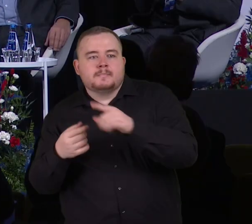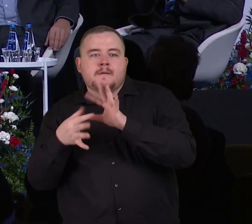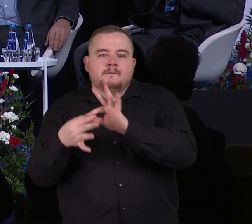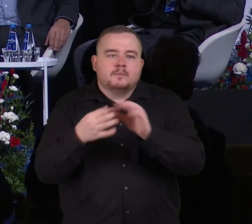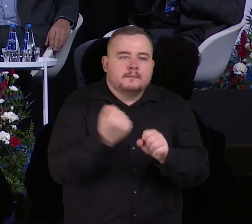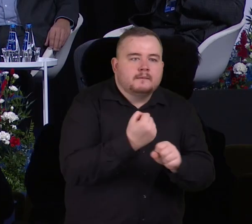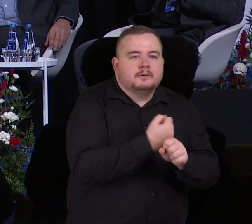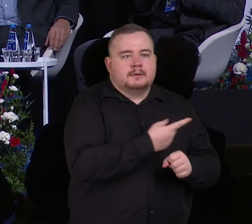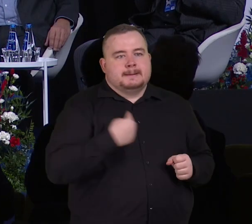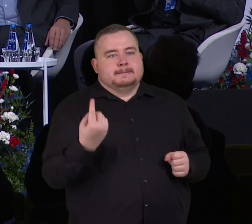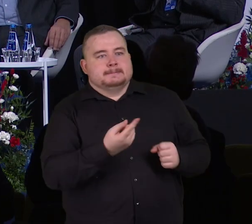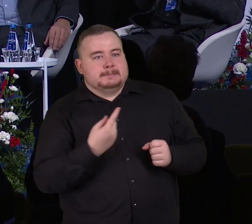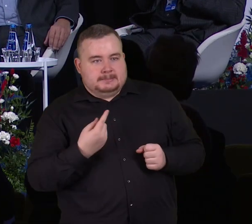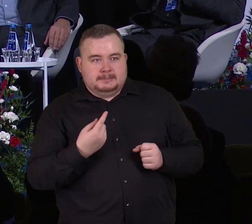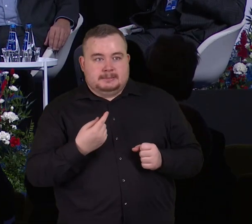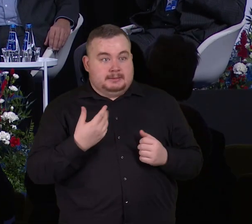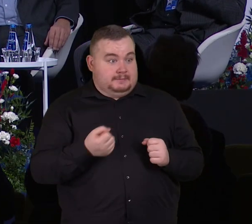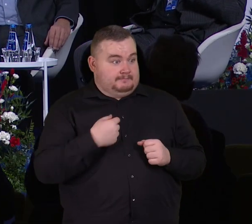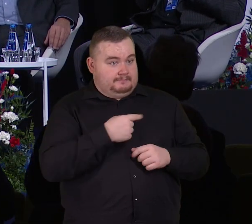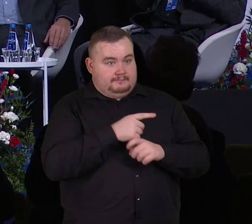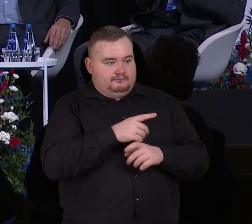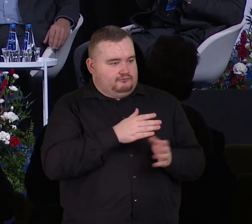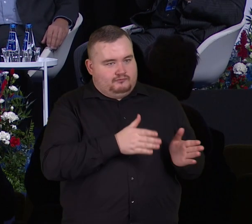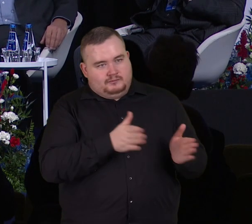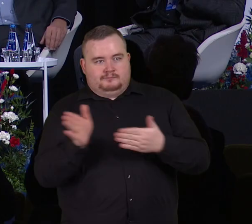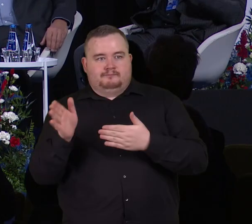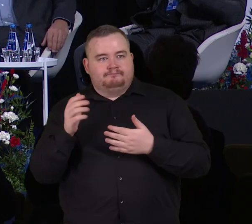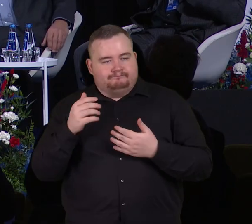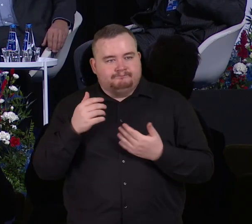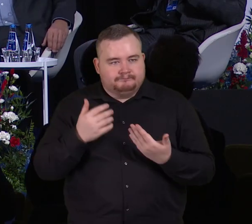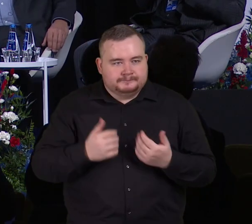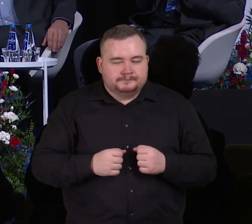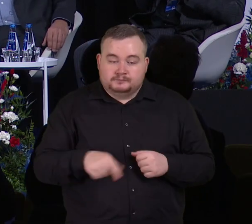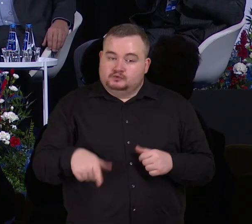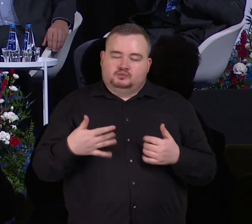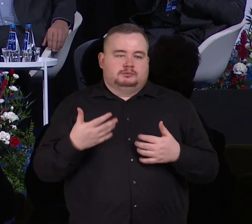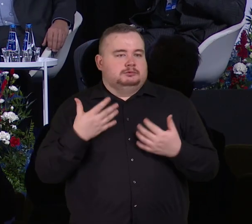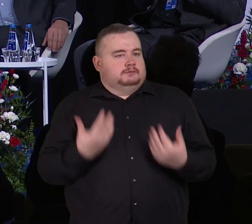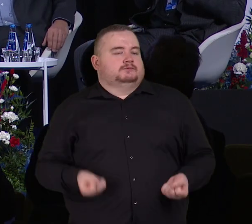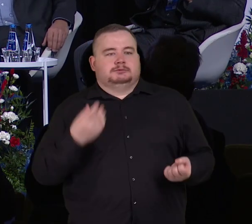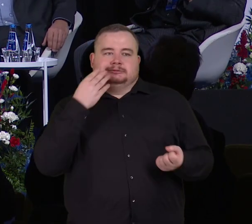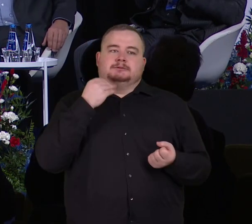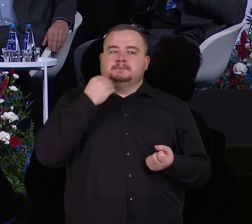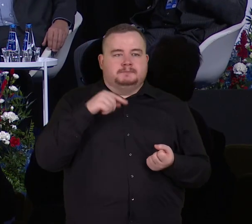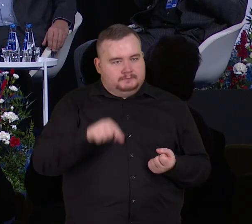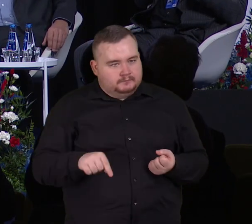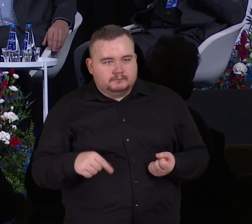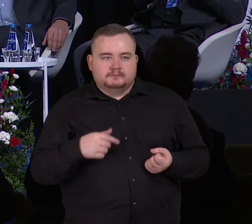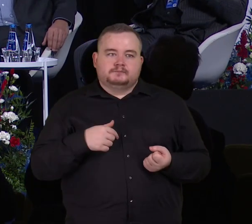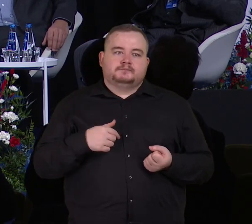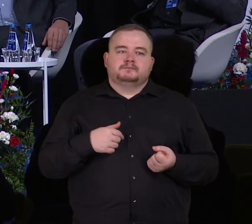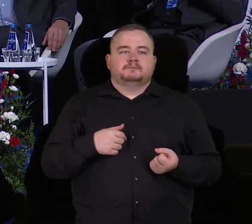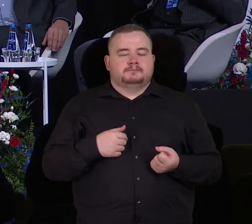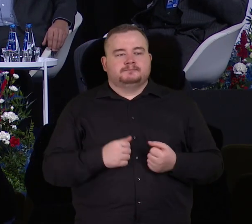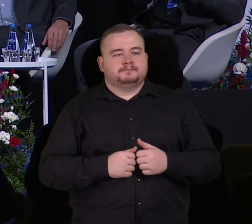introduce circular economy solutions. So for us, that was a unique